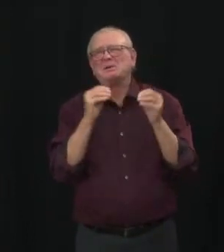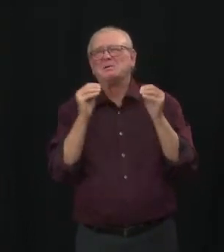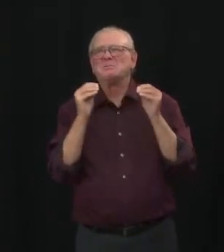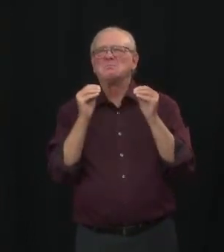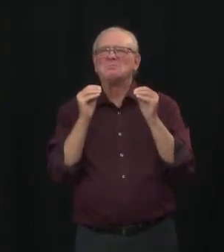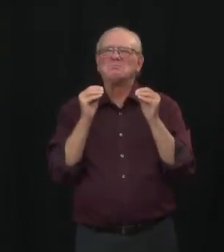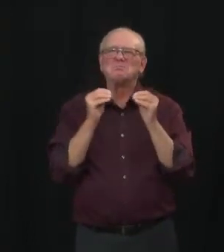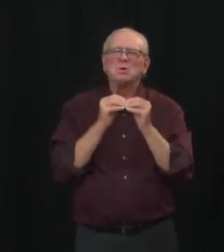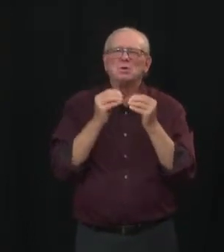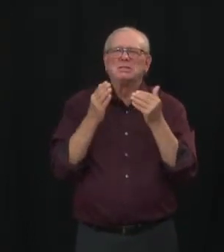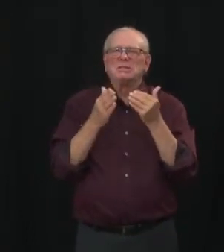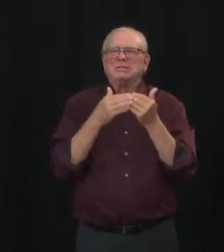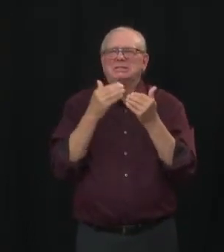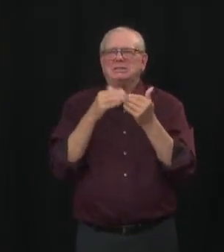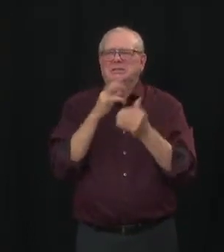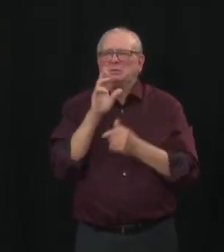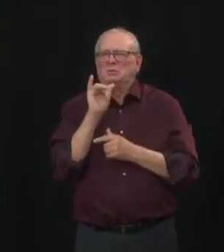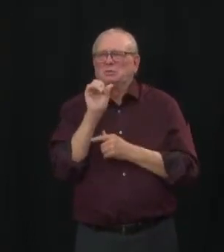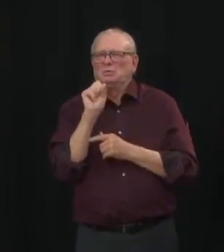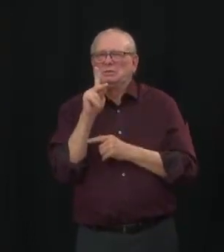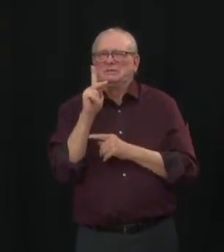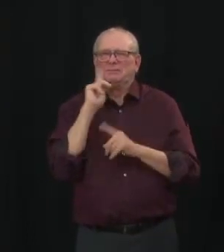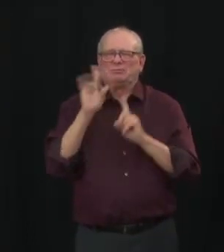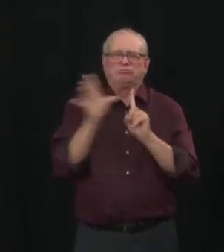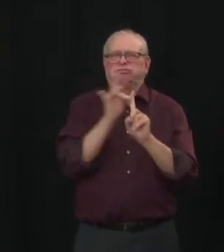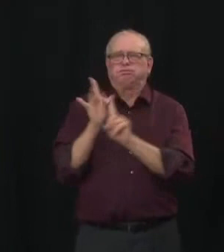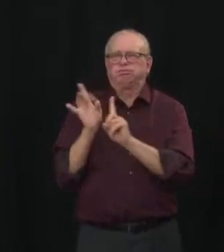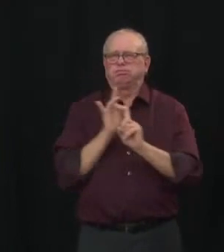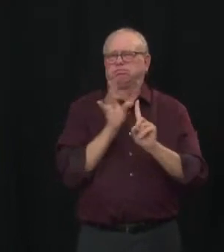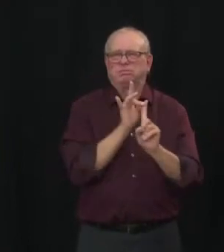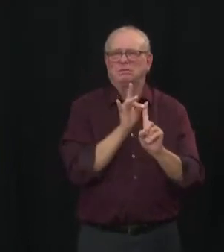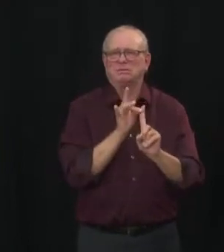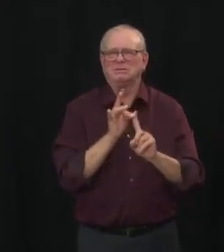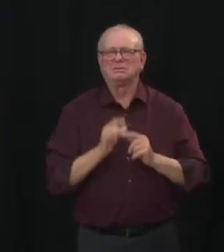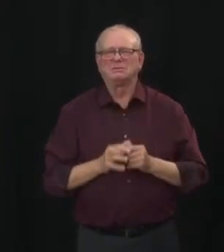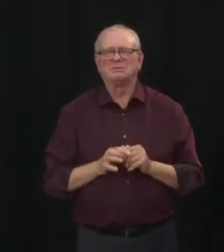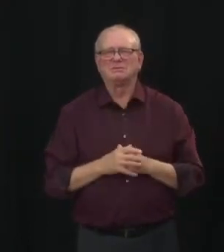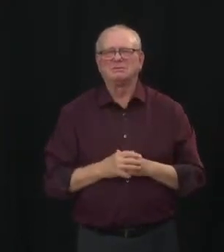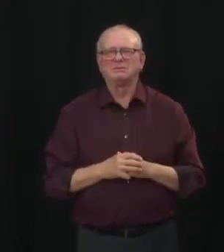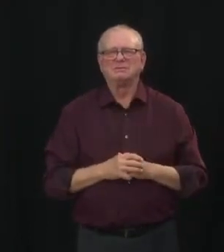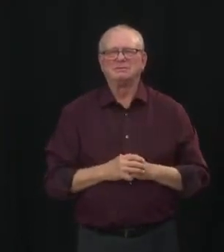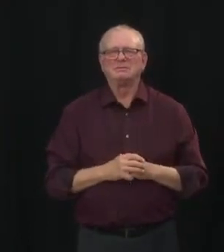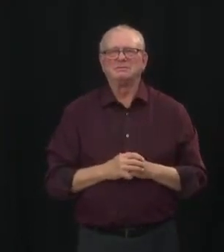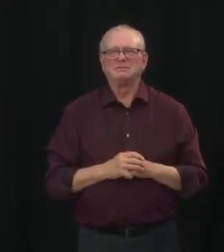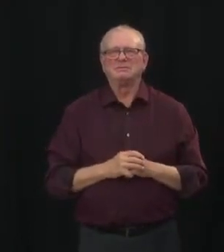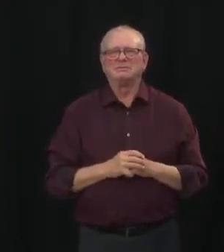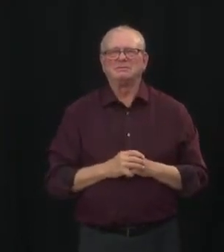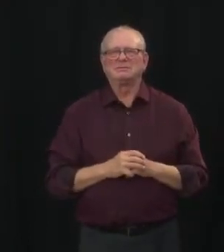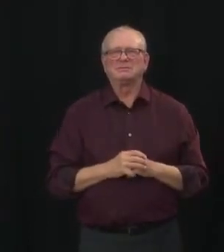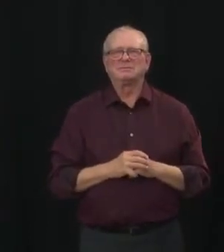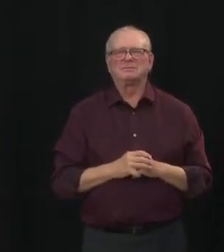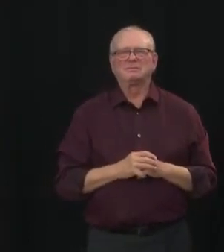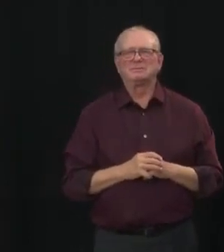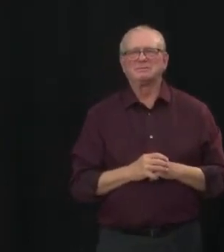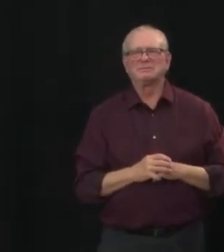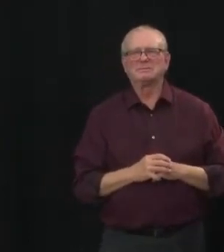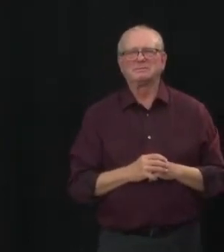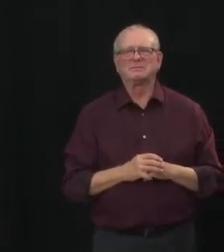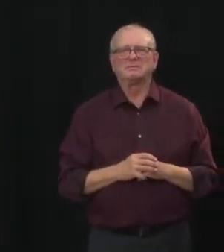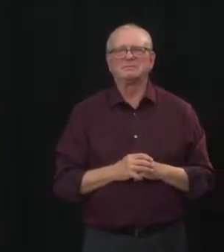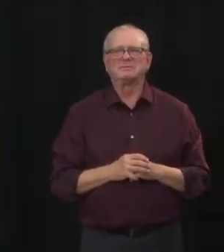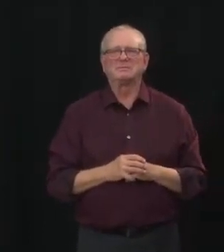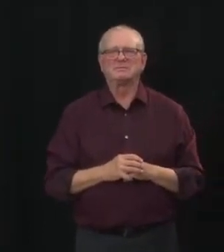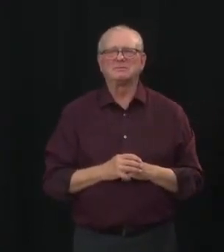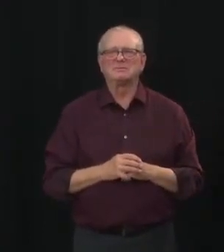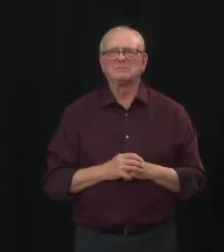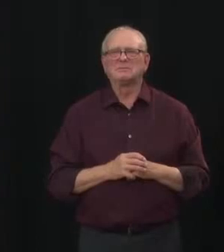create a higher risk for transmission if there's someone infectious who is present. We also know that people gain benefit